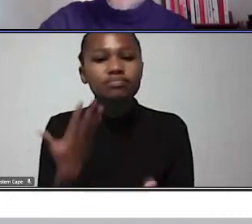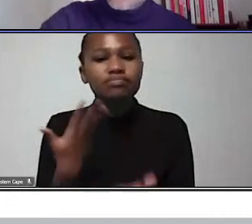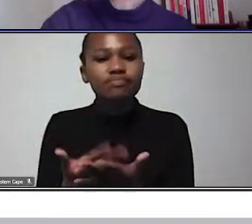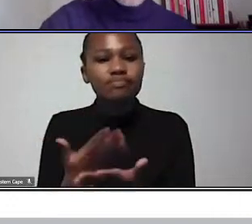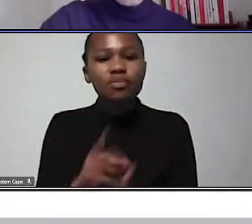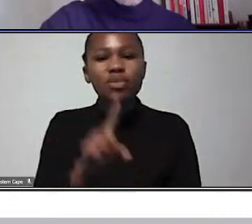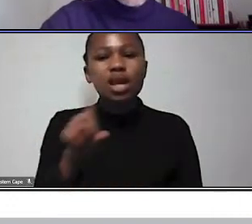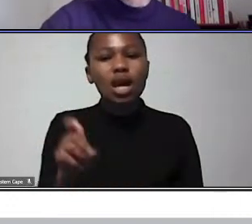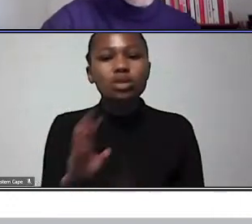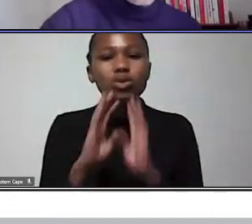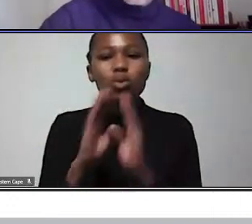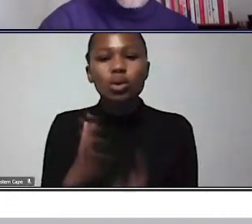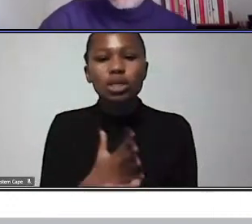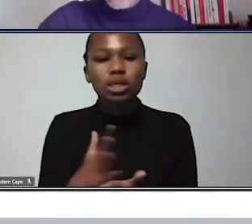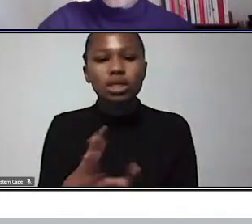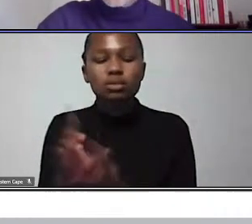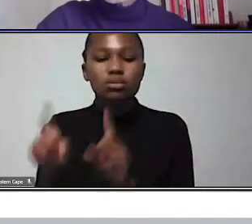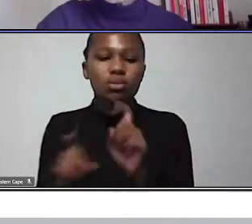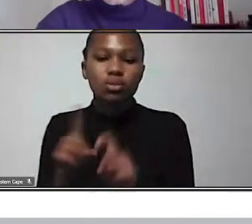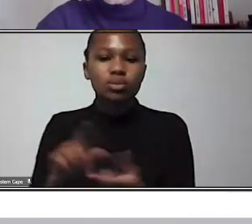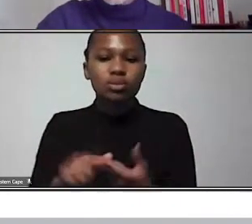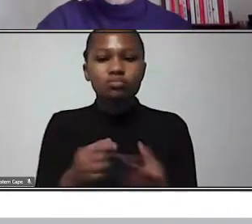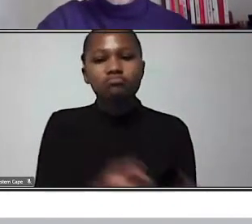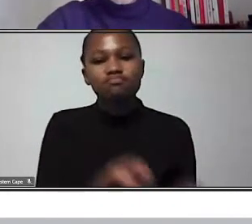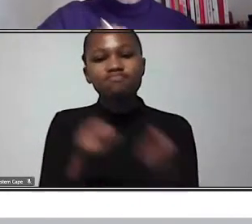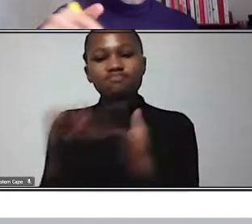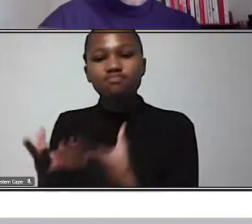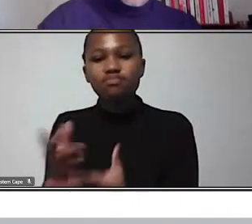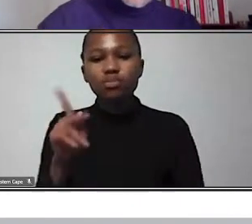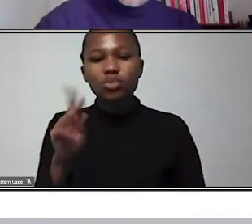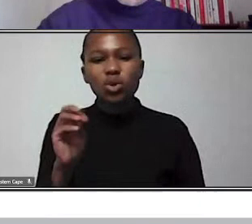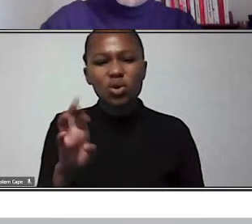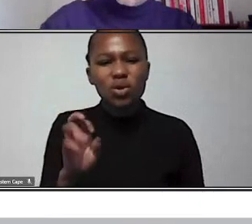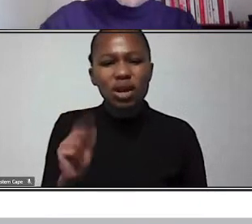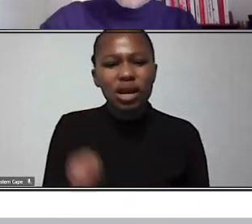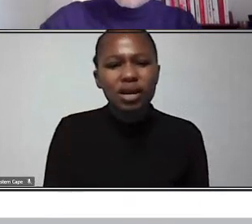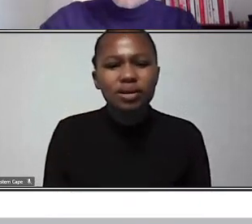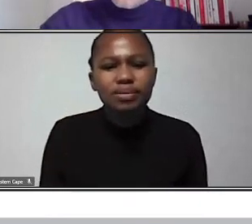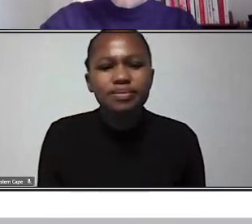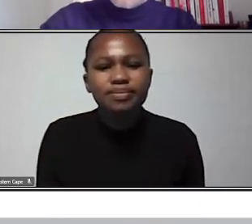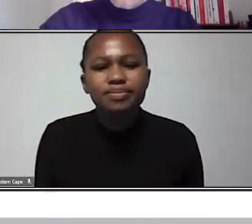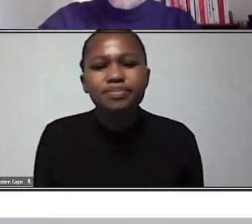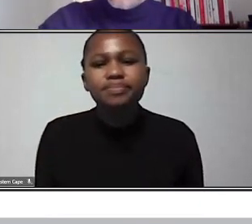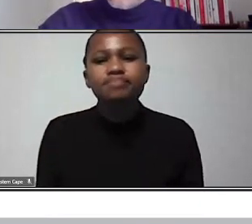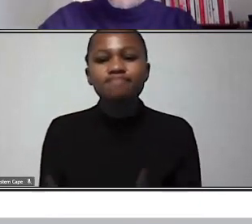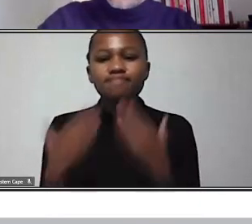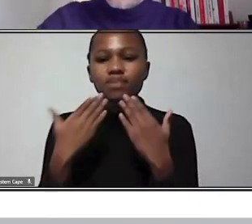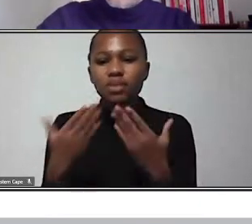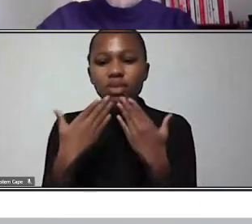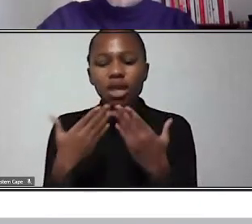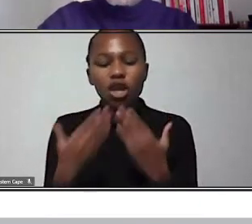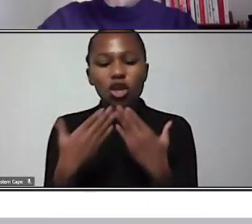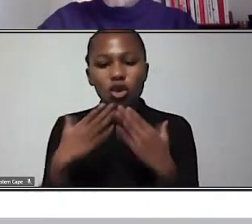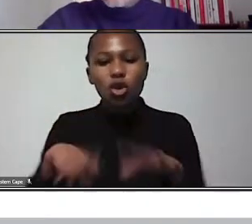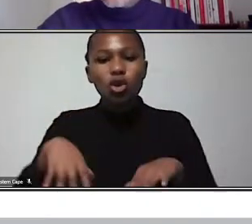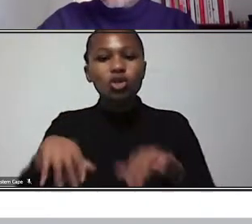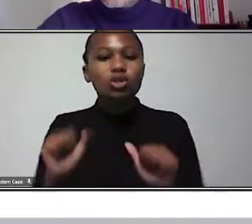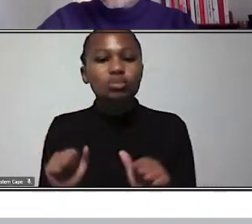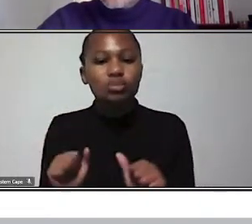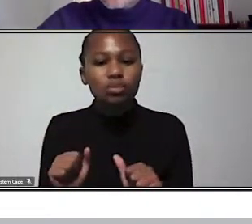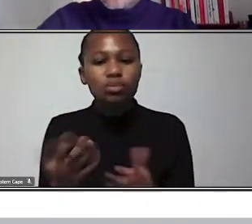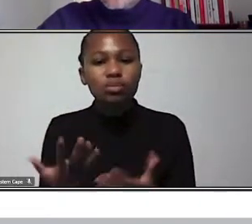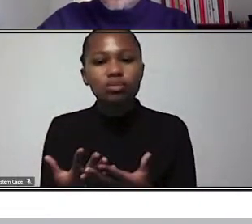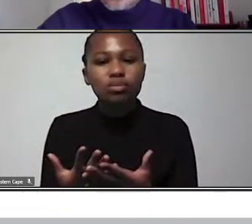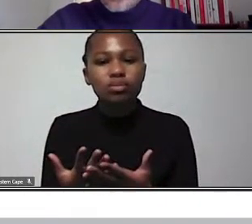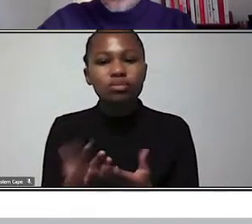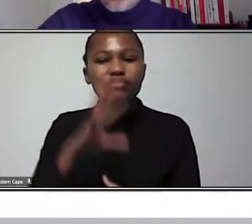to answer some of that? Thank you. And then over to Karen. Sure. Thank you, Rashid. Thank you, Member Seleko. So in total, if